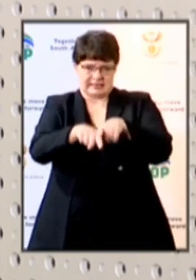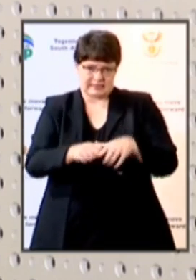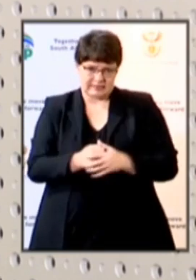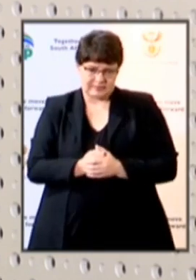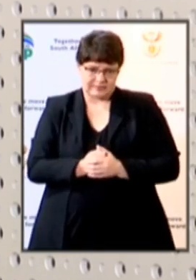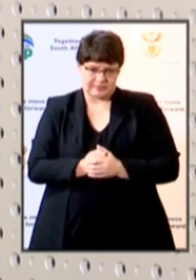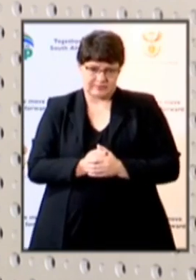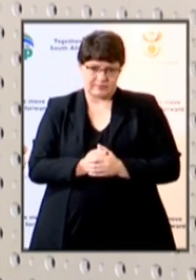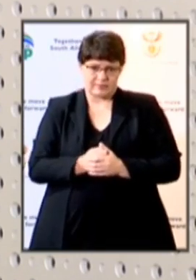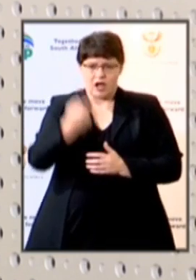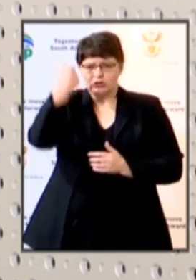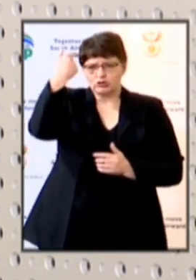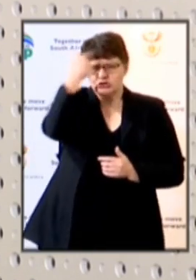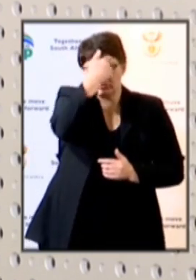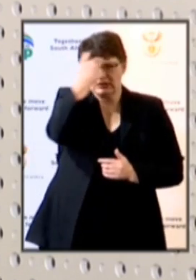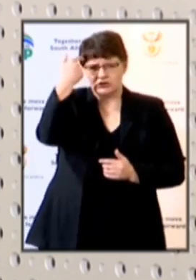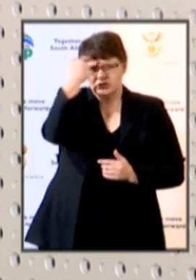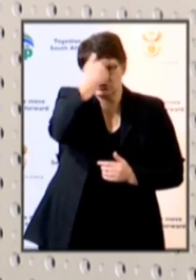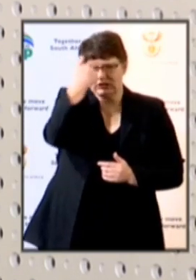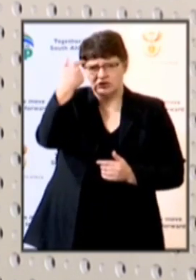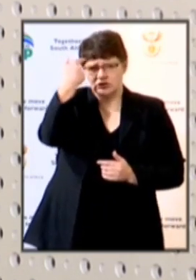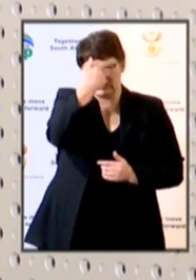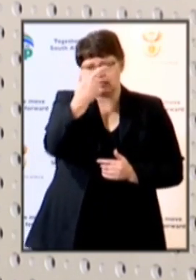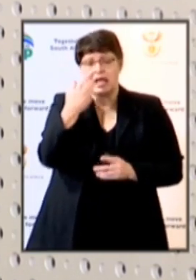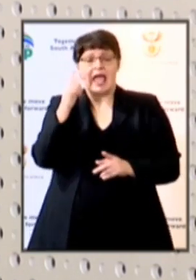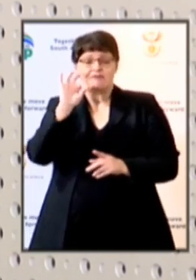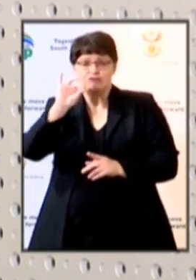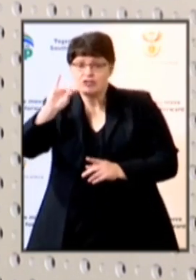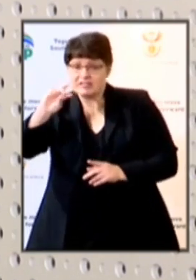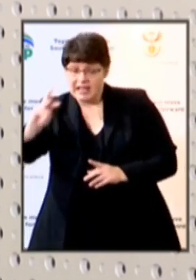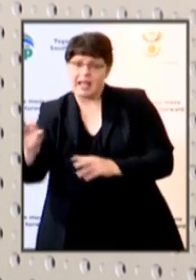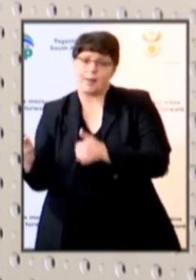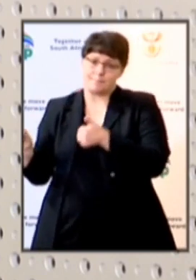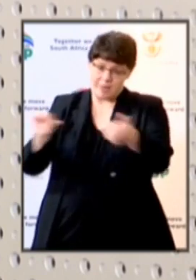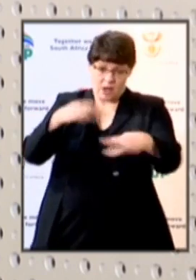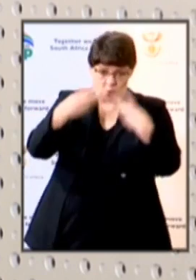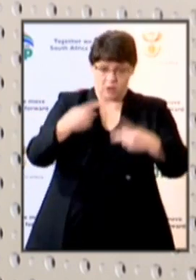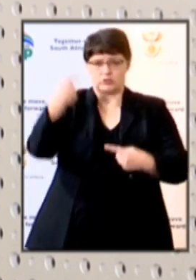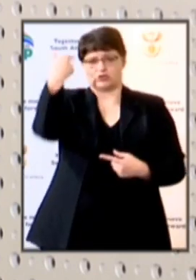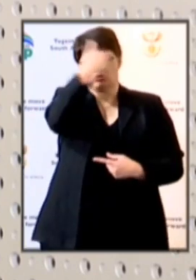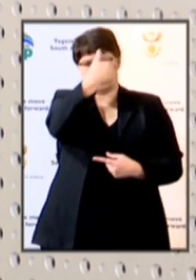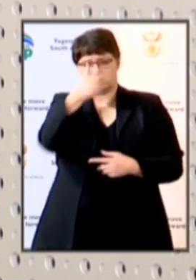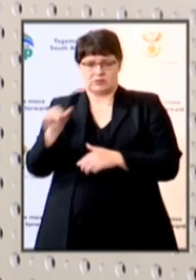So screening every day when people come to work is very important.